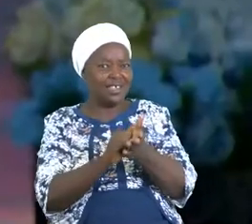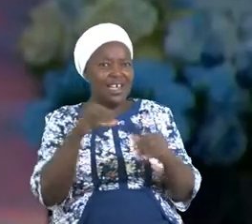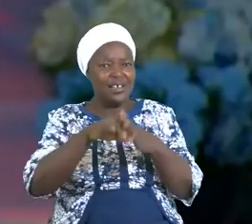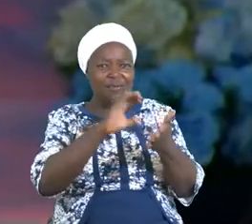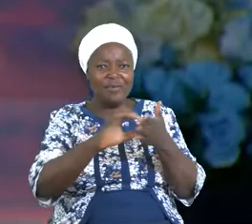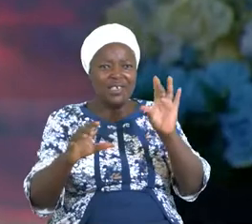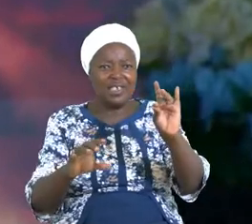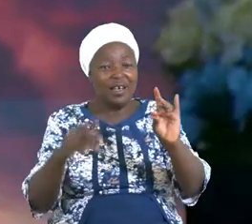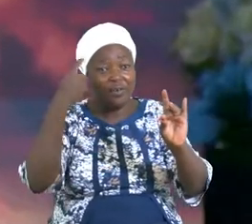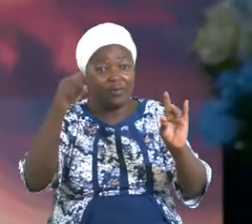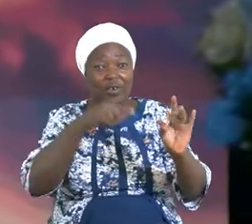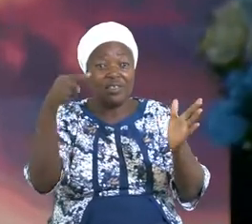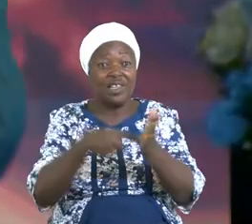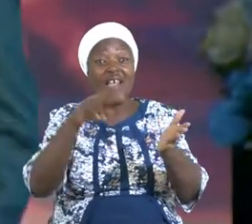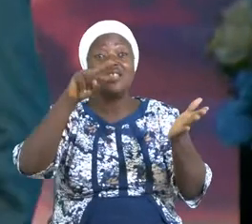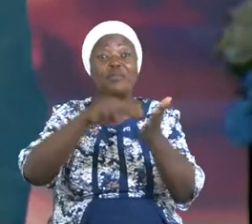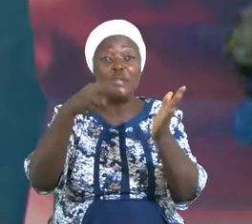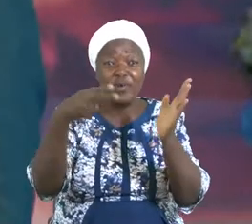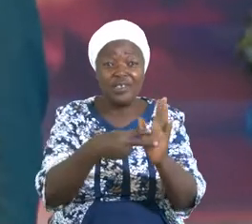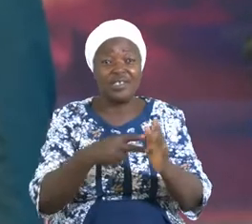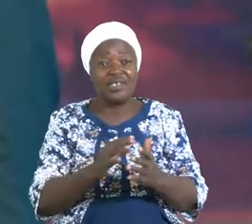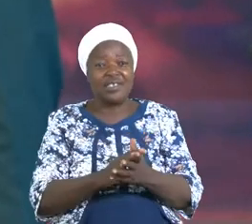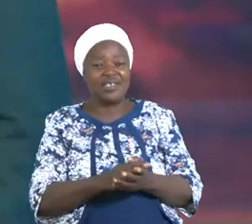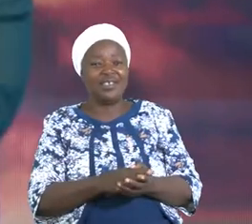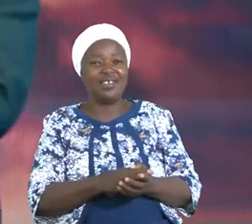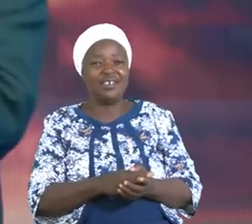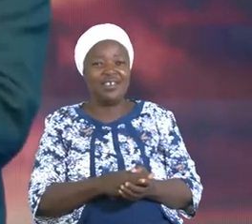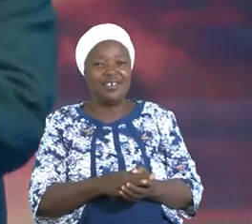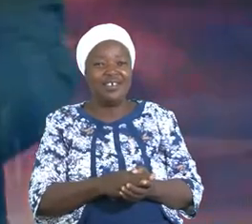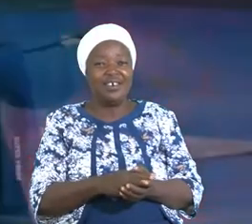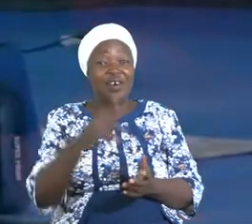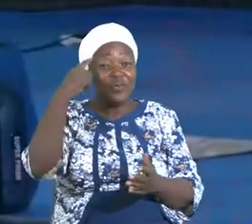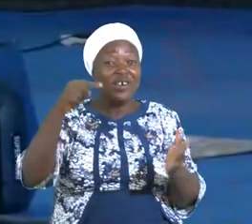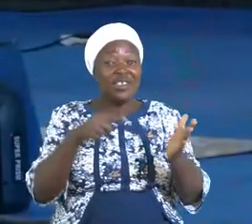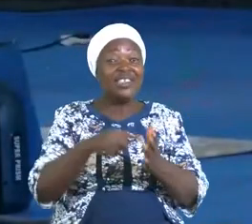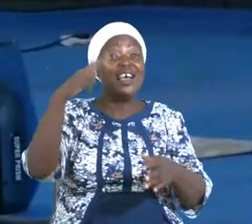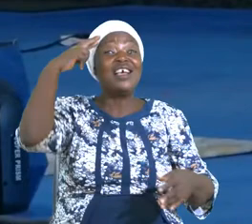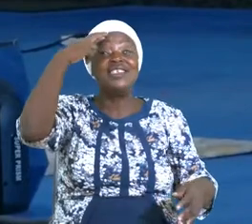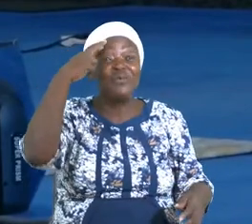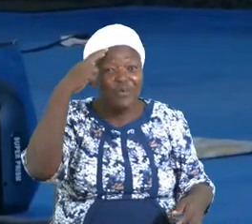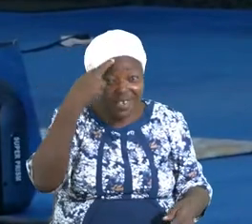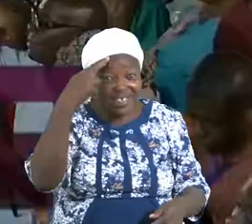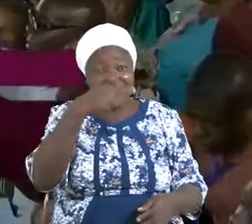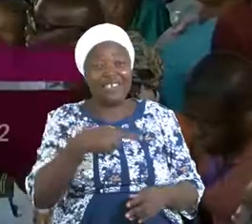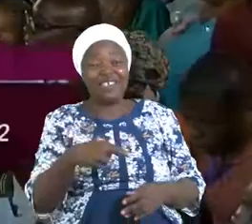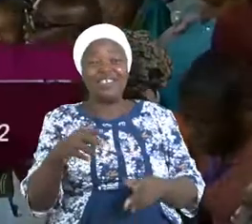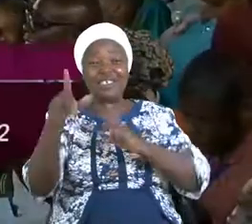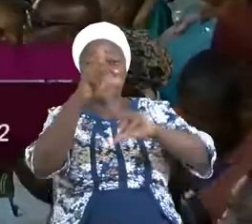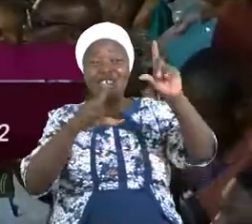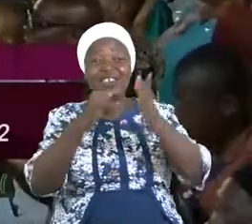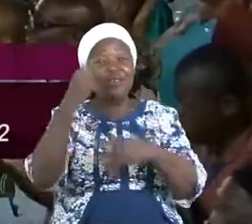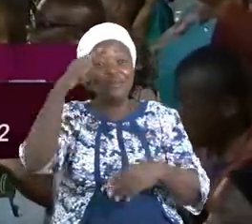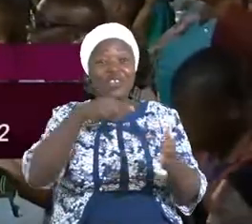for this purpose. Somebody shout, for this purpose.